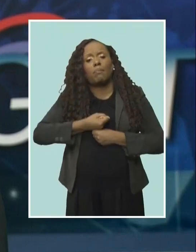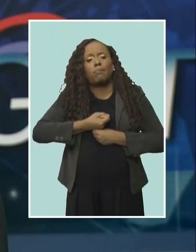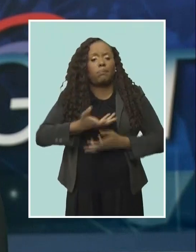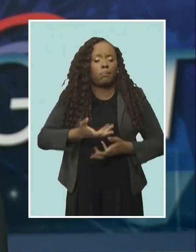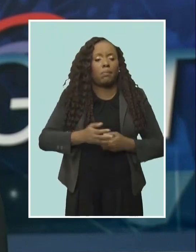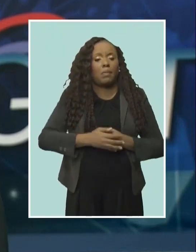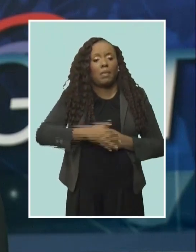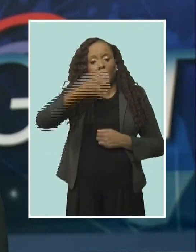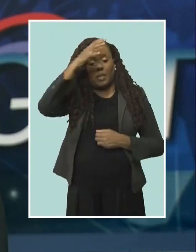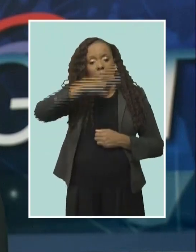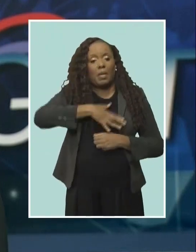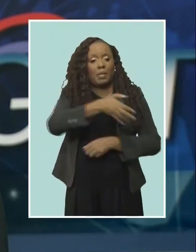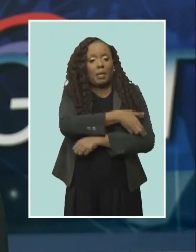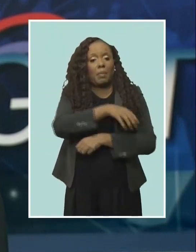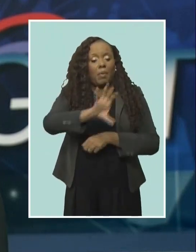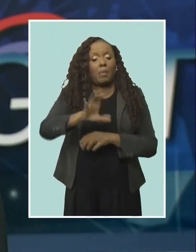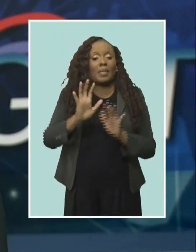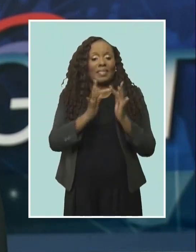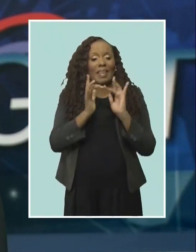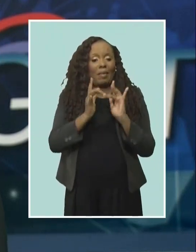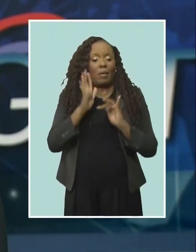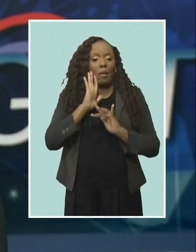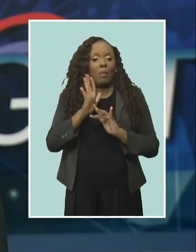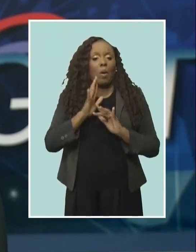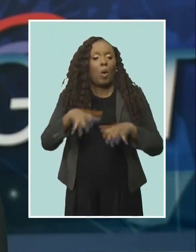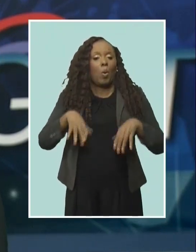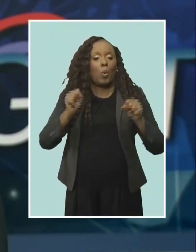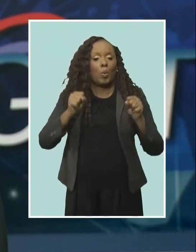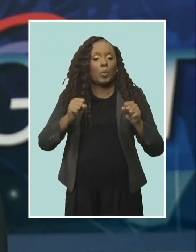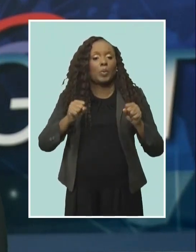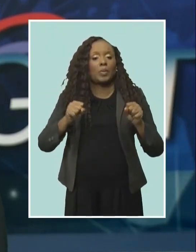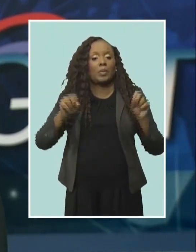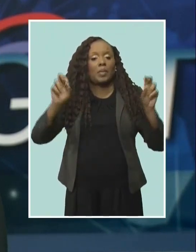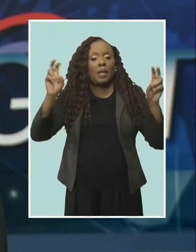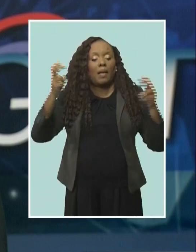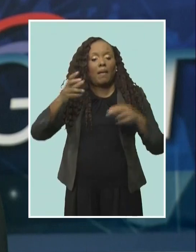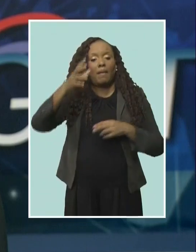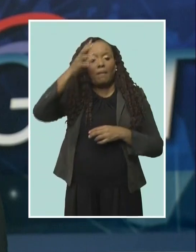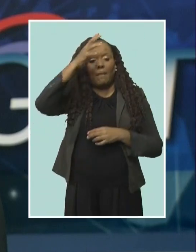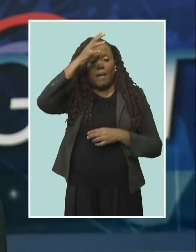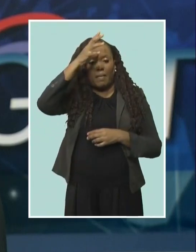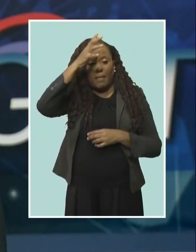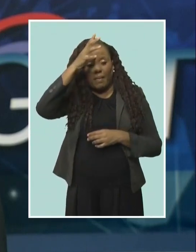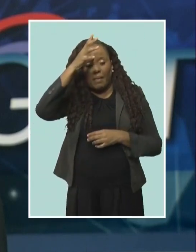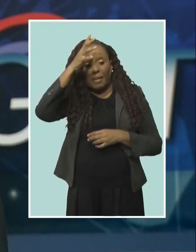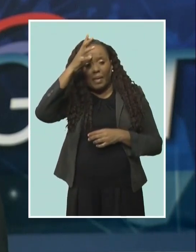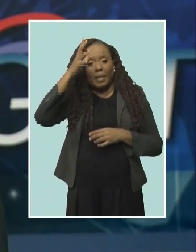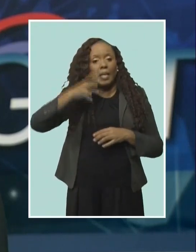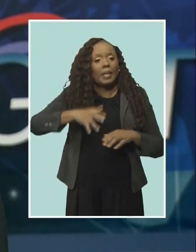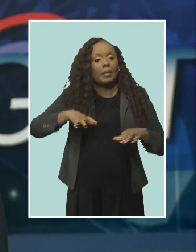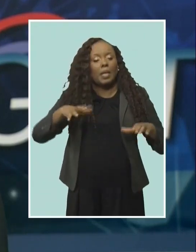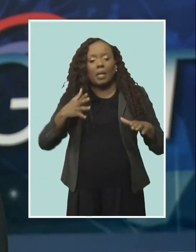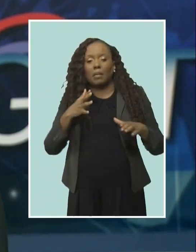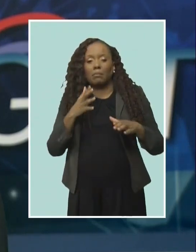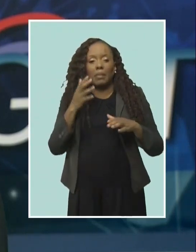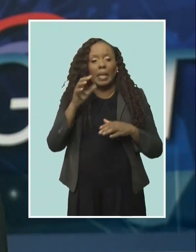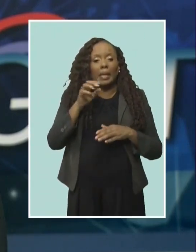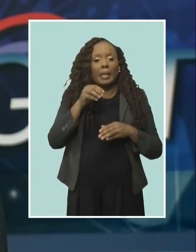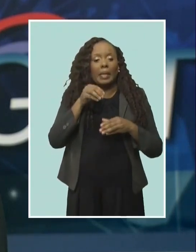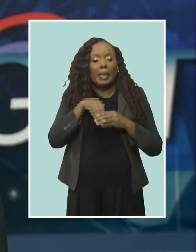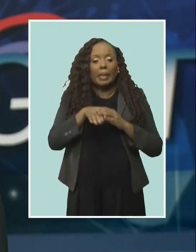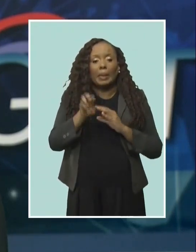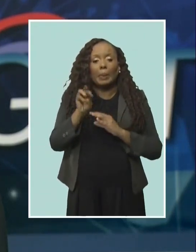the Men's Empowerment Network will be hosting a Fatherhood in Motion workshop this weekend. President and founder of